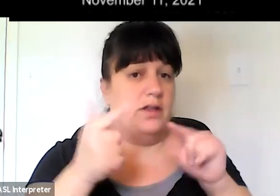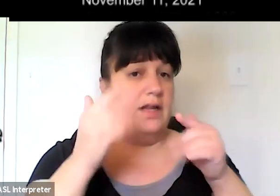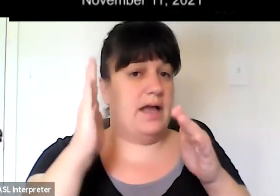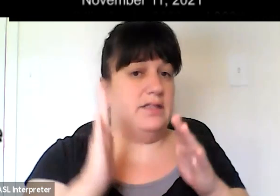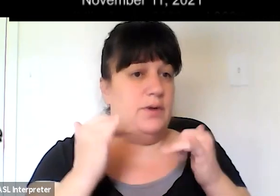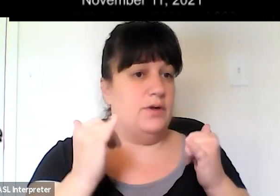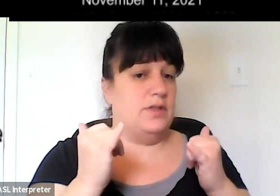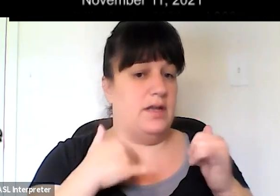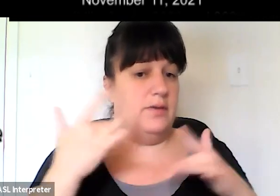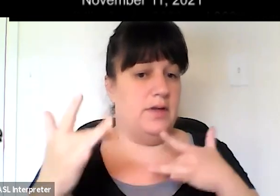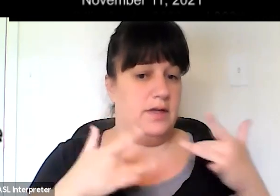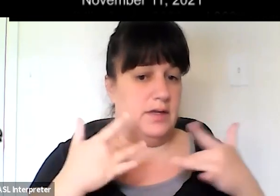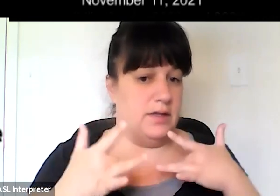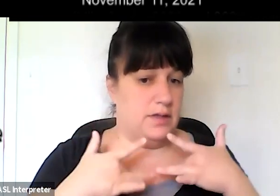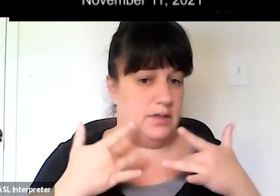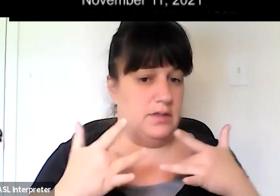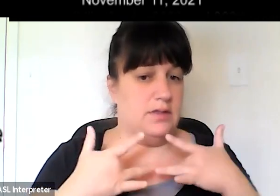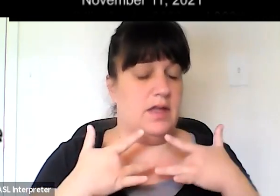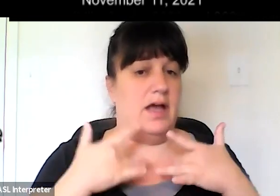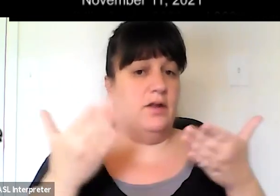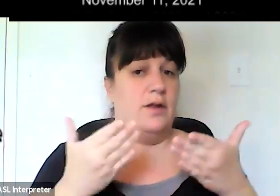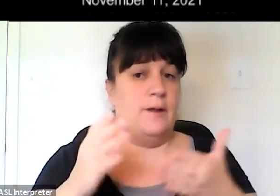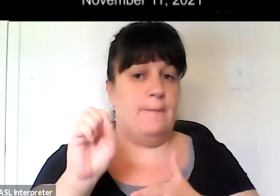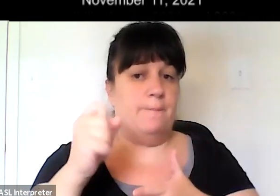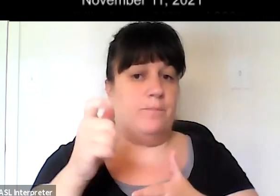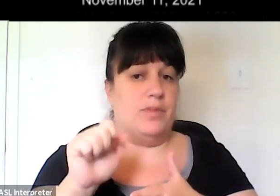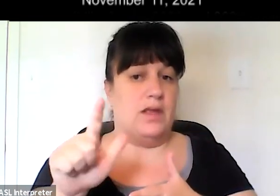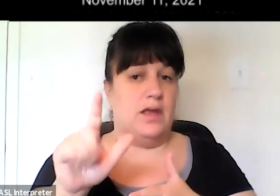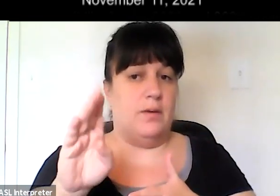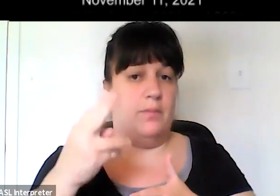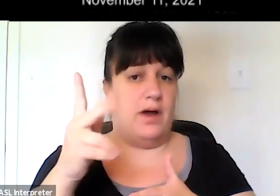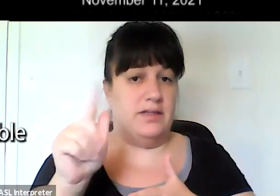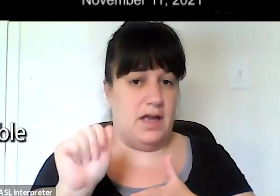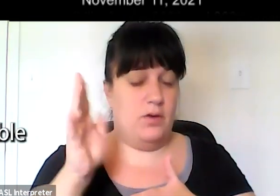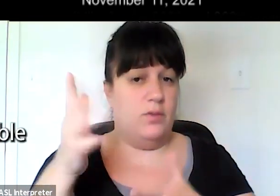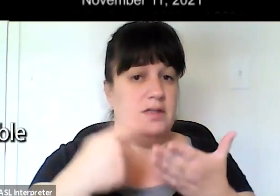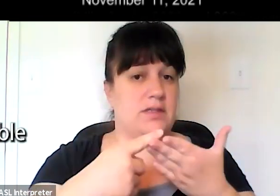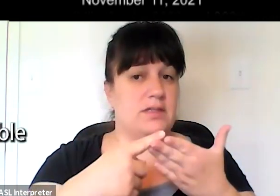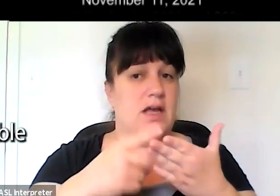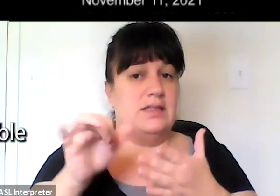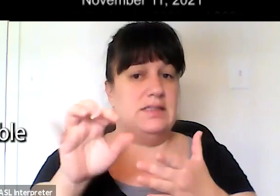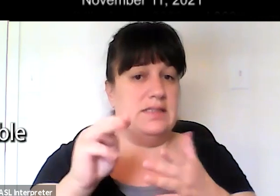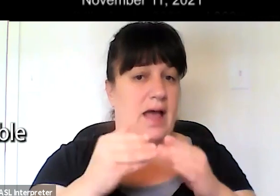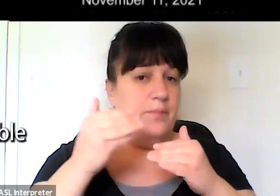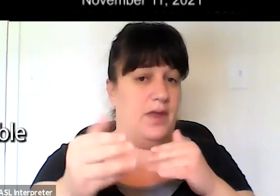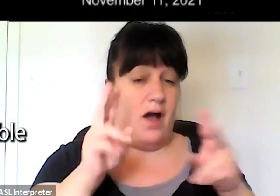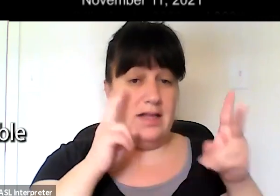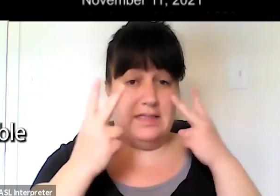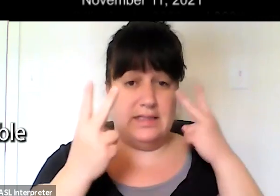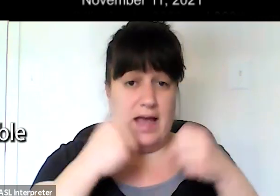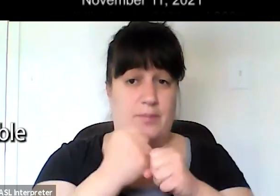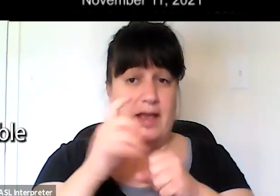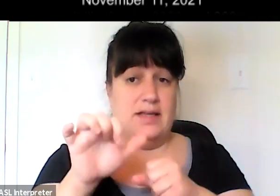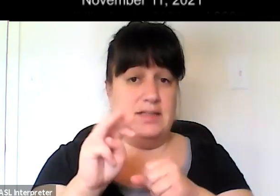So I am very excited to introduce everyone to Sahil Bhatia, who will be discussing STEM beyond sight, making STEM accessible